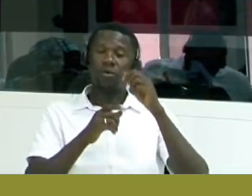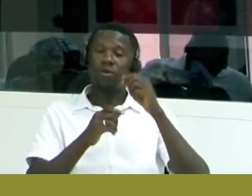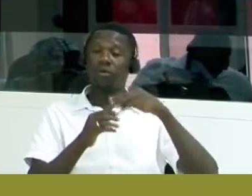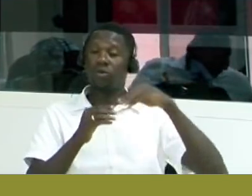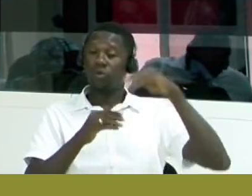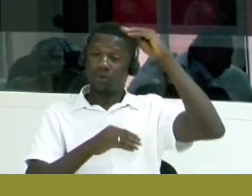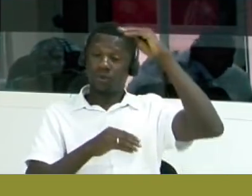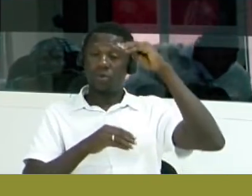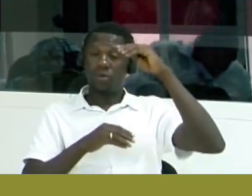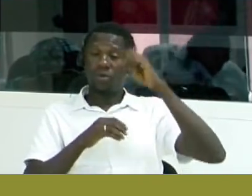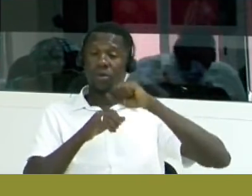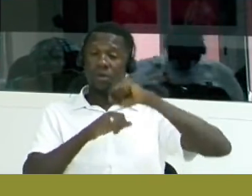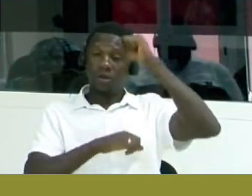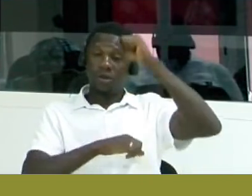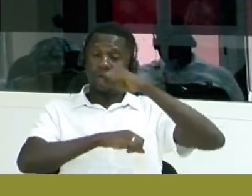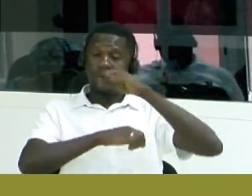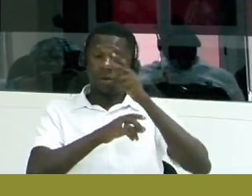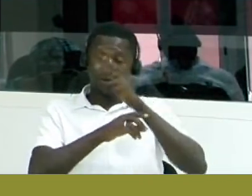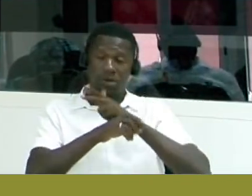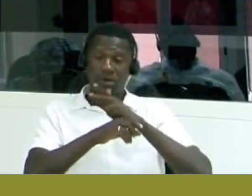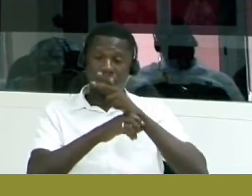security personnel